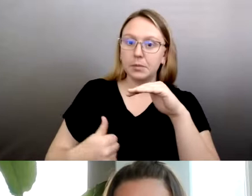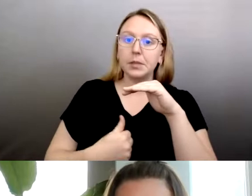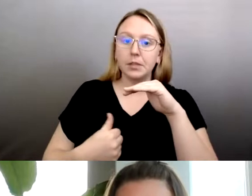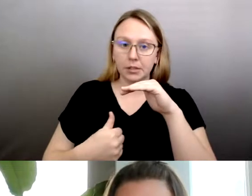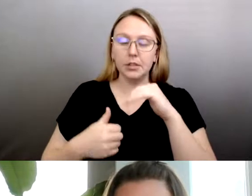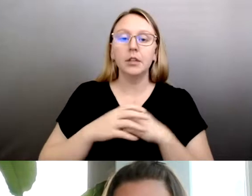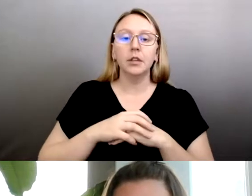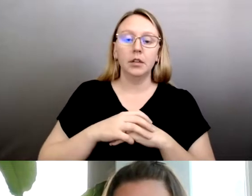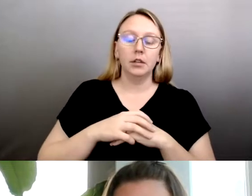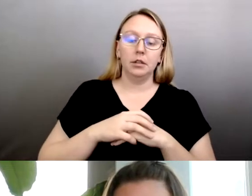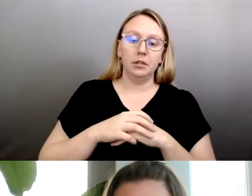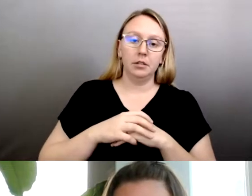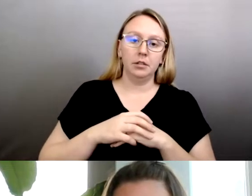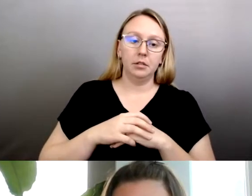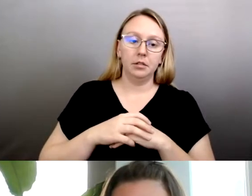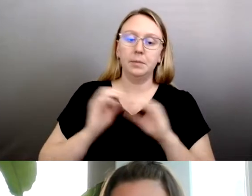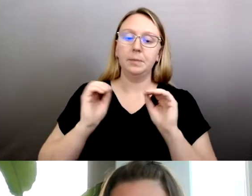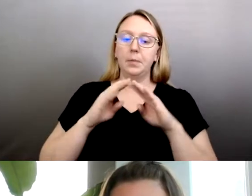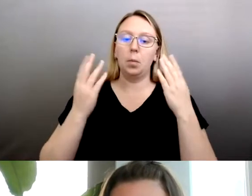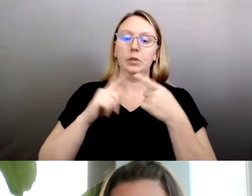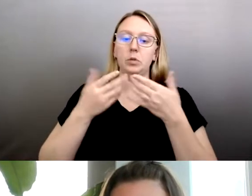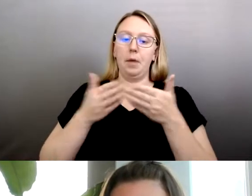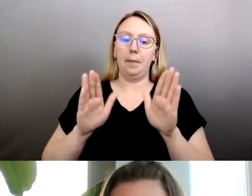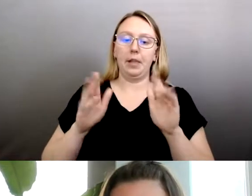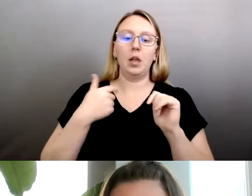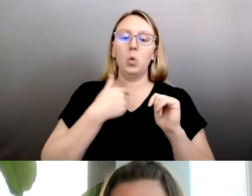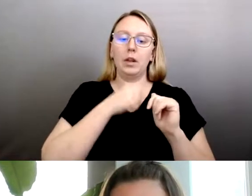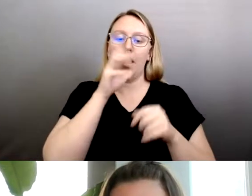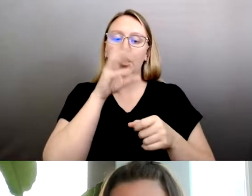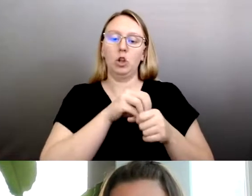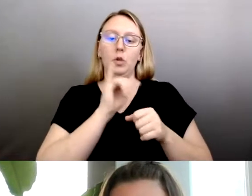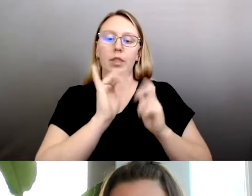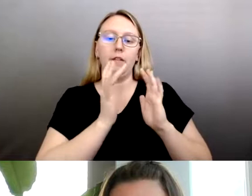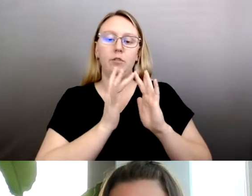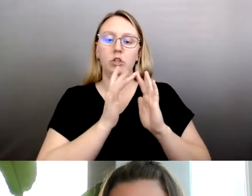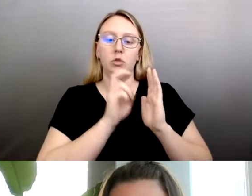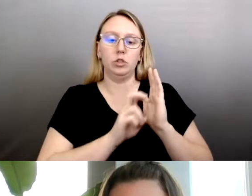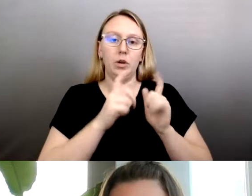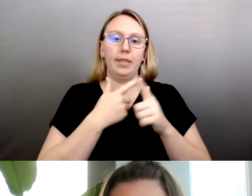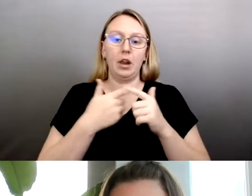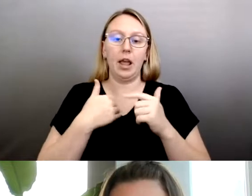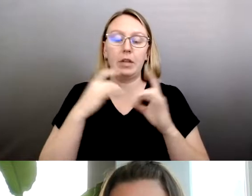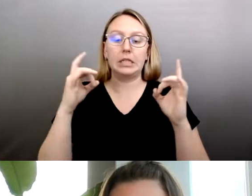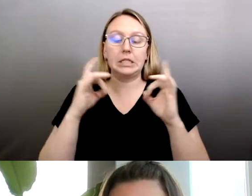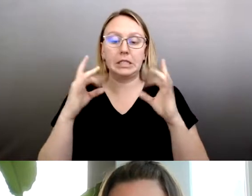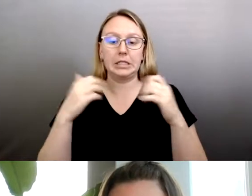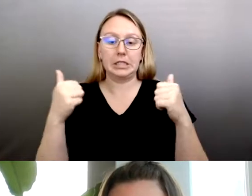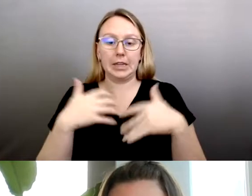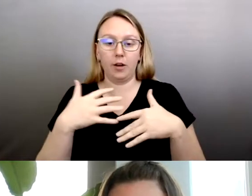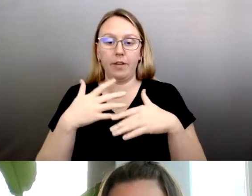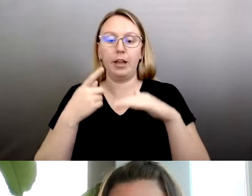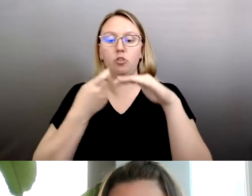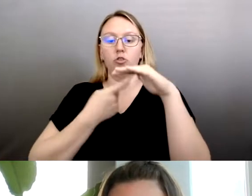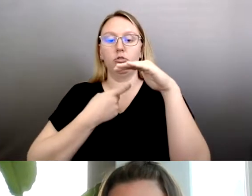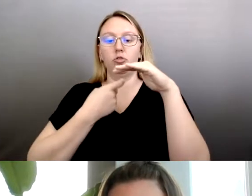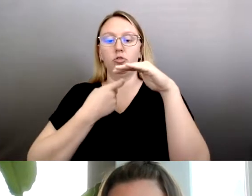where we don't open it to the public, so we left it out of the virtual tour. And then we have this like terrifying crawl space attic that